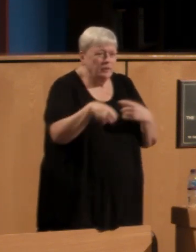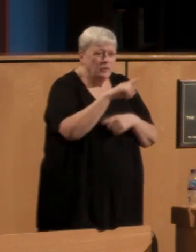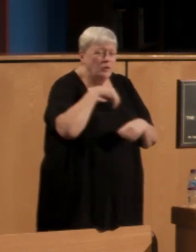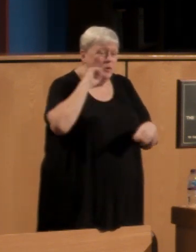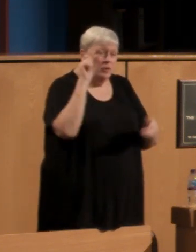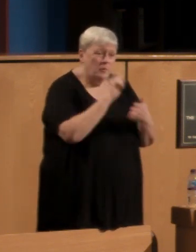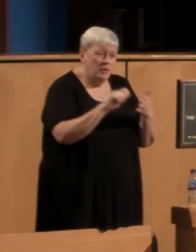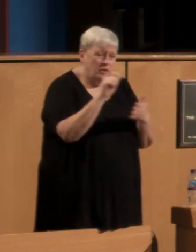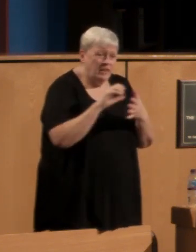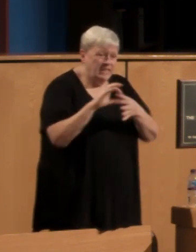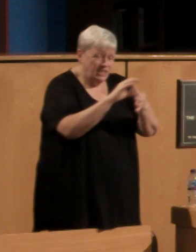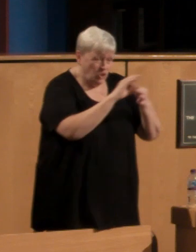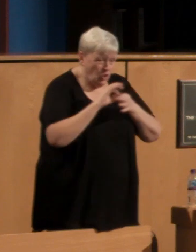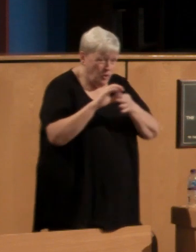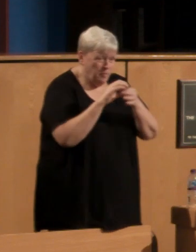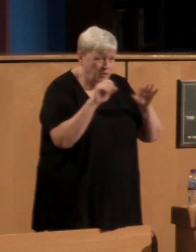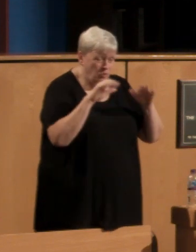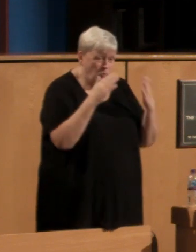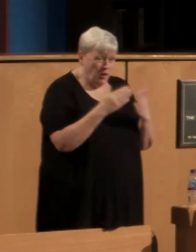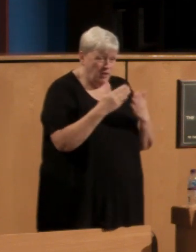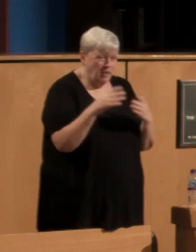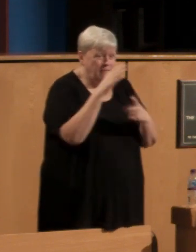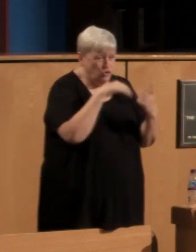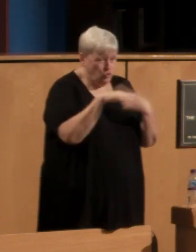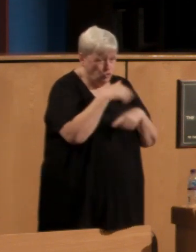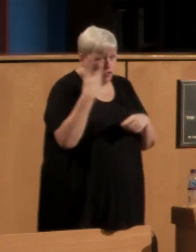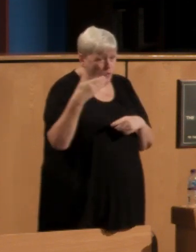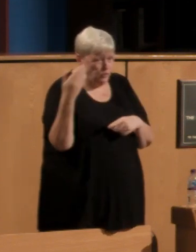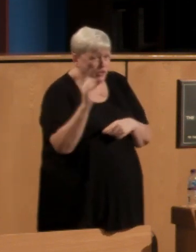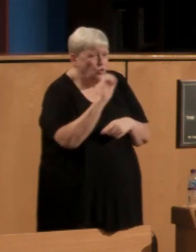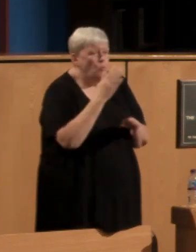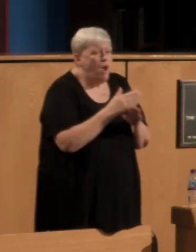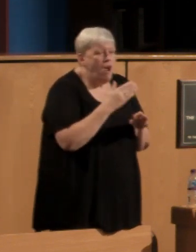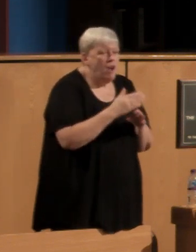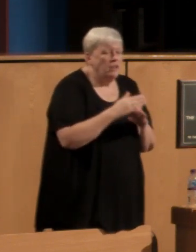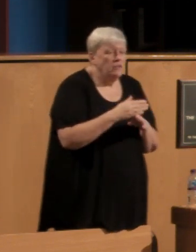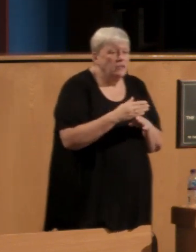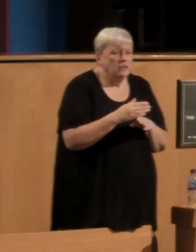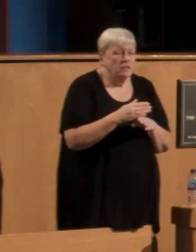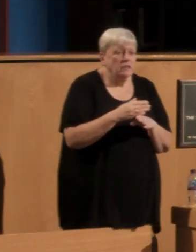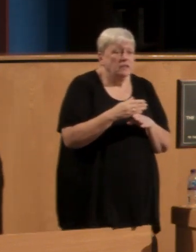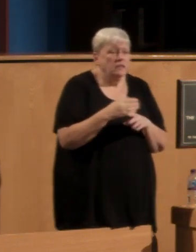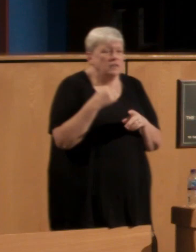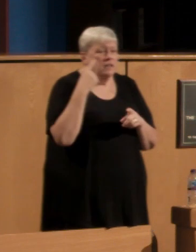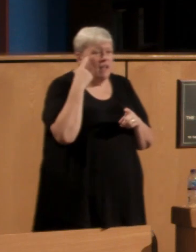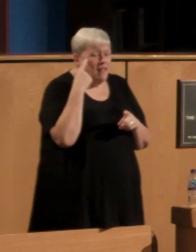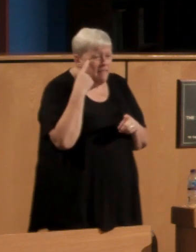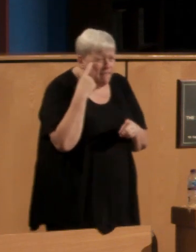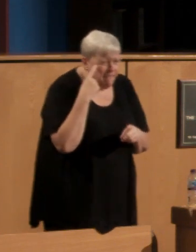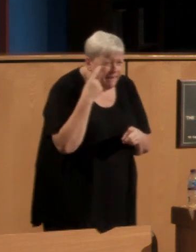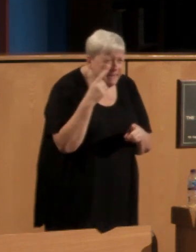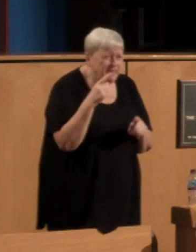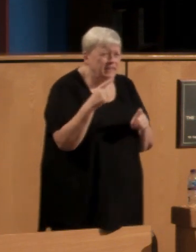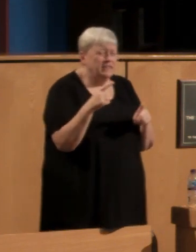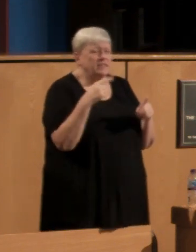that comment on the world, and you'll have social commentary in your work. And I tend to run tabletop role-playing games. A lot of